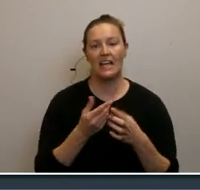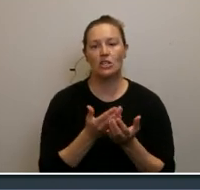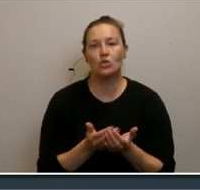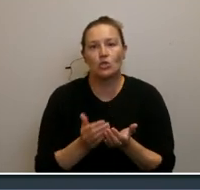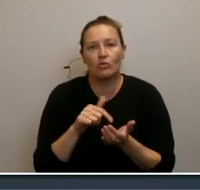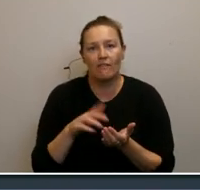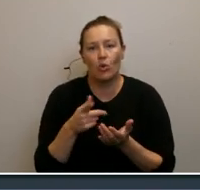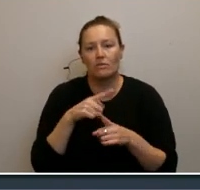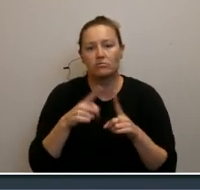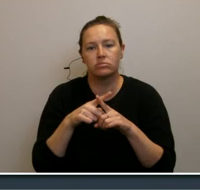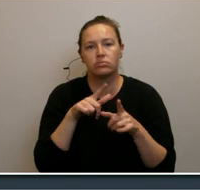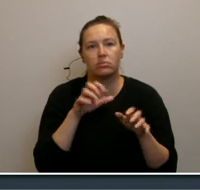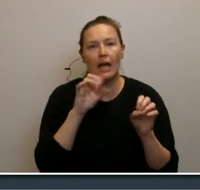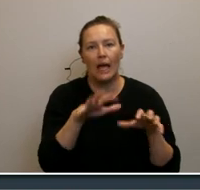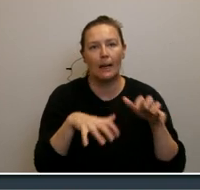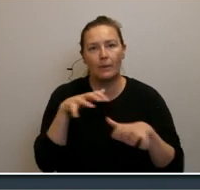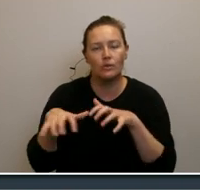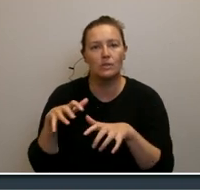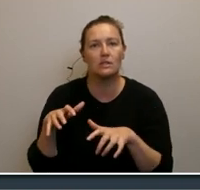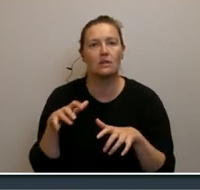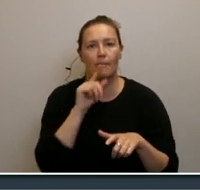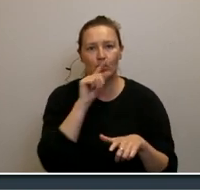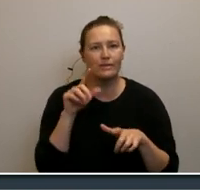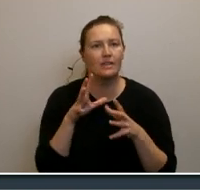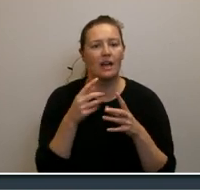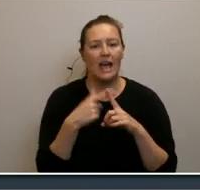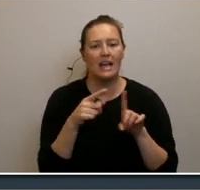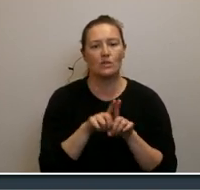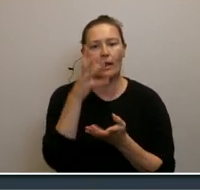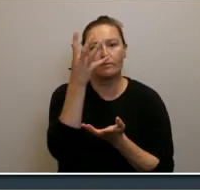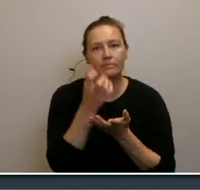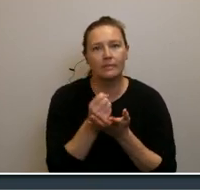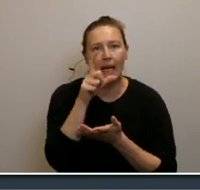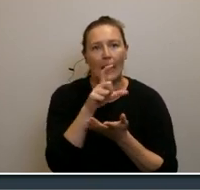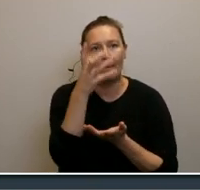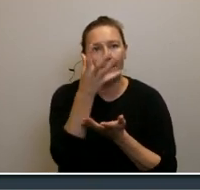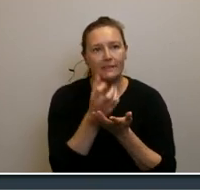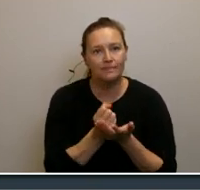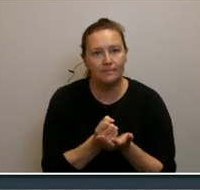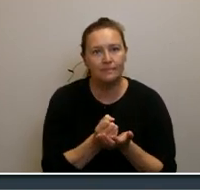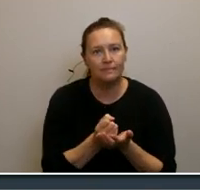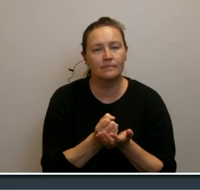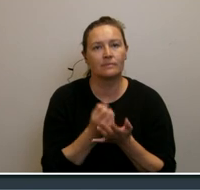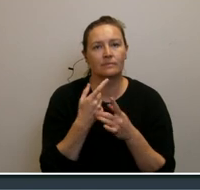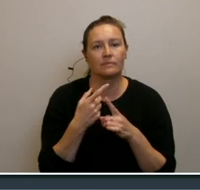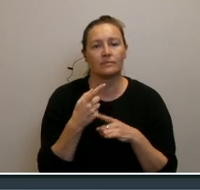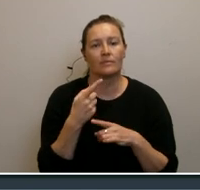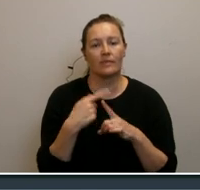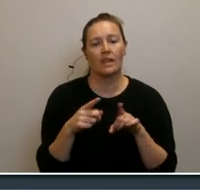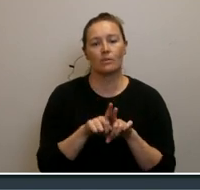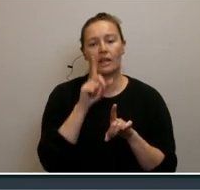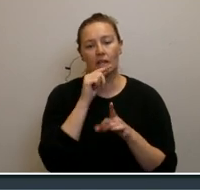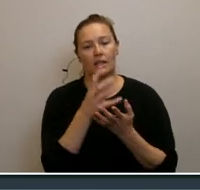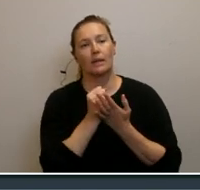species, wildlife species, assist in carbon sequestration, and have the capacity to retain